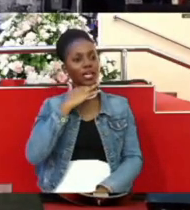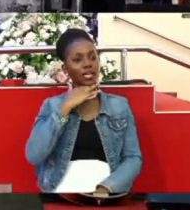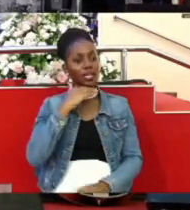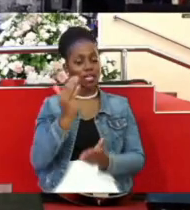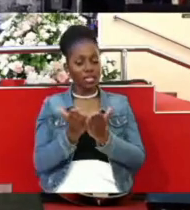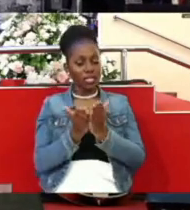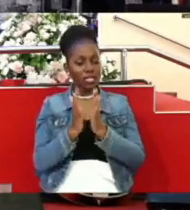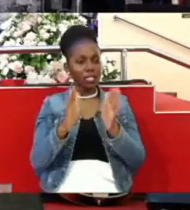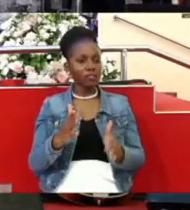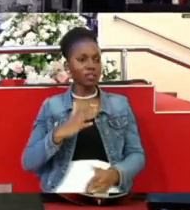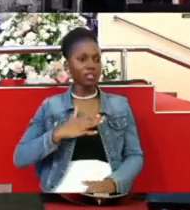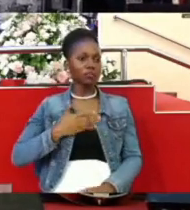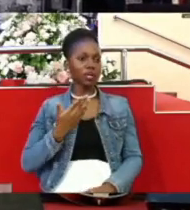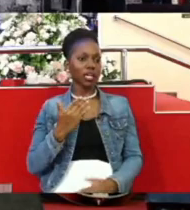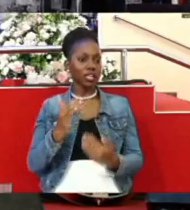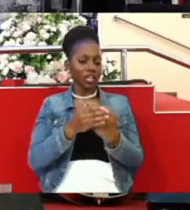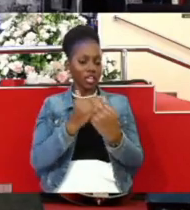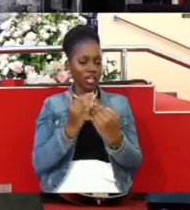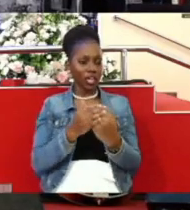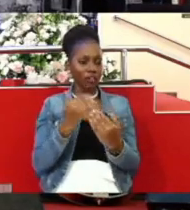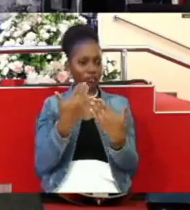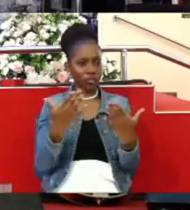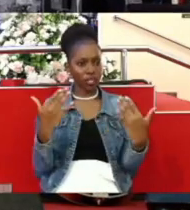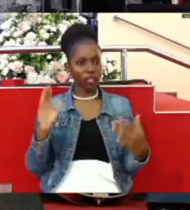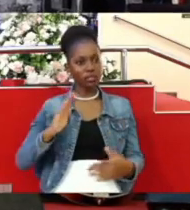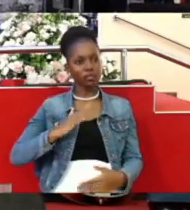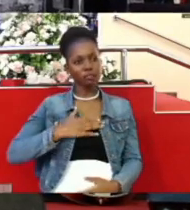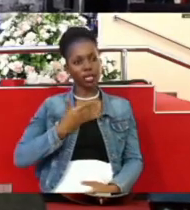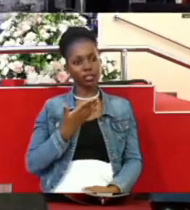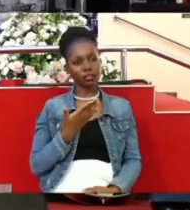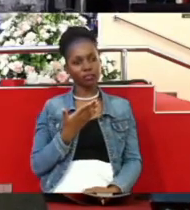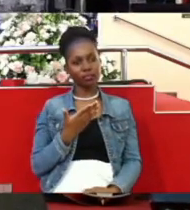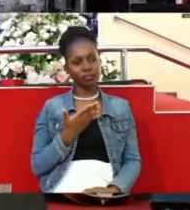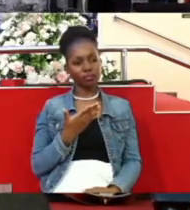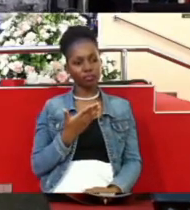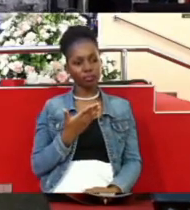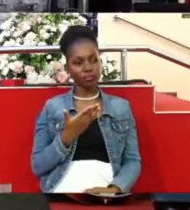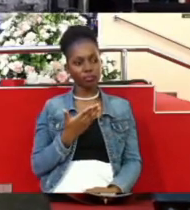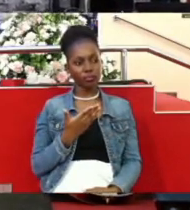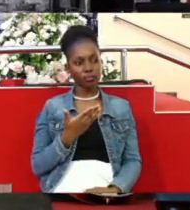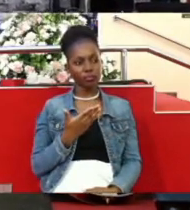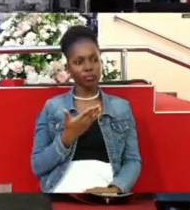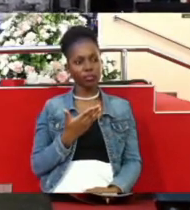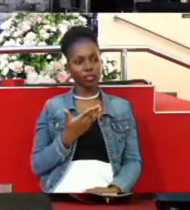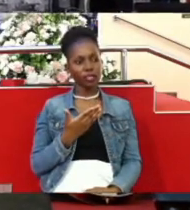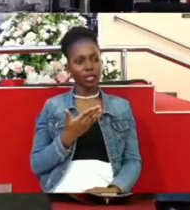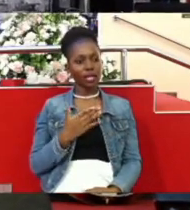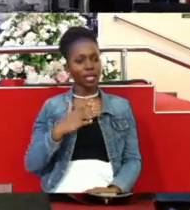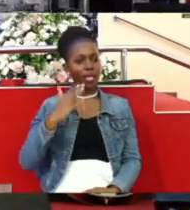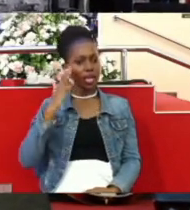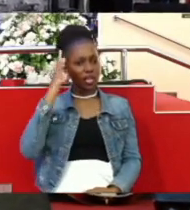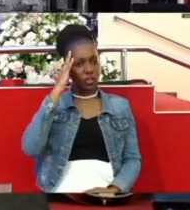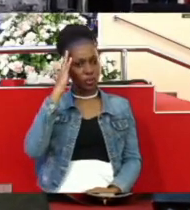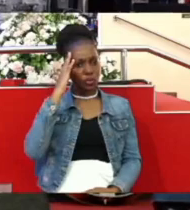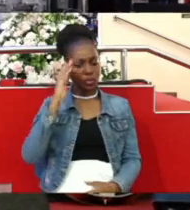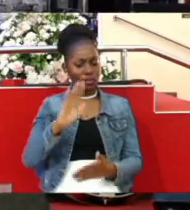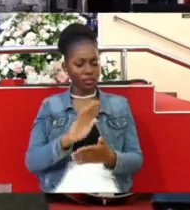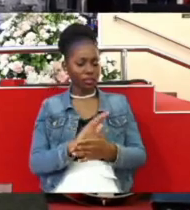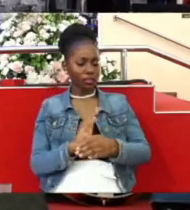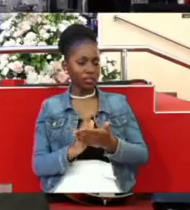And I know sometimes we are thinking the same thoughts like Abraham.